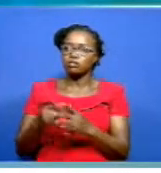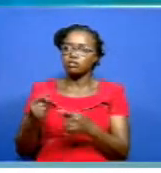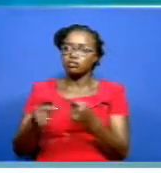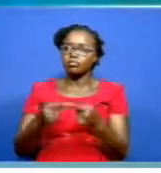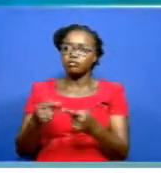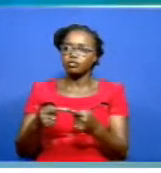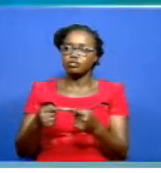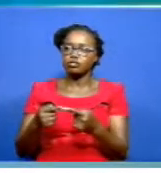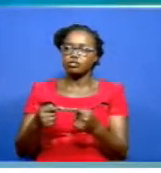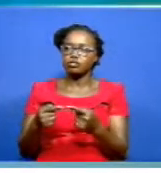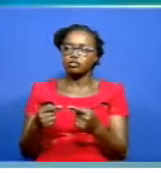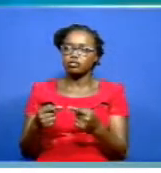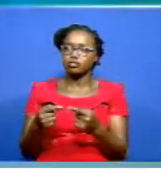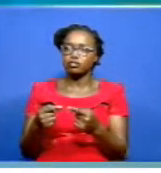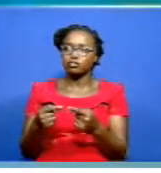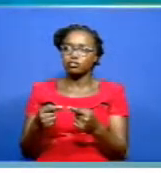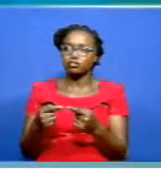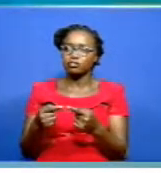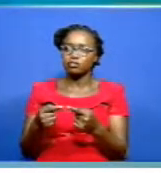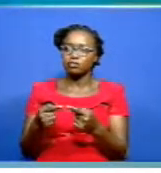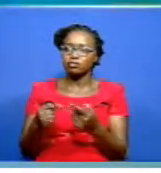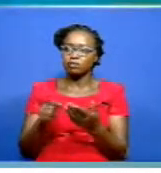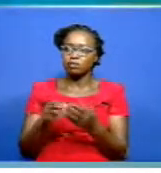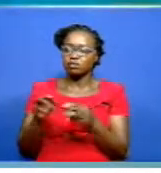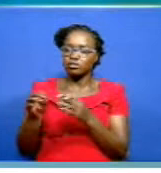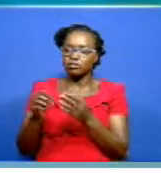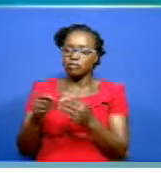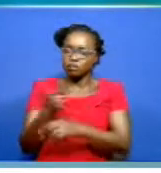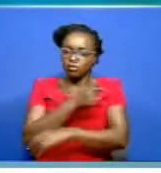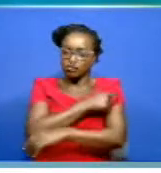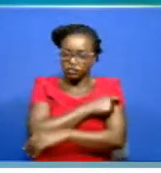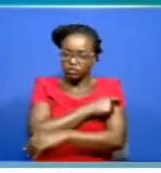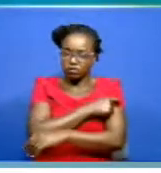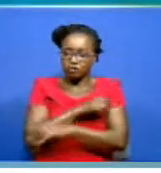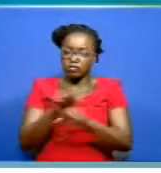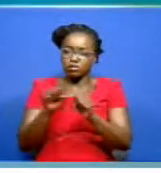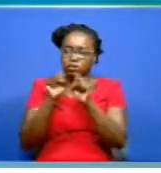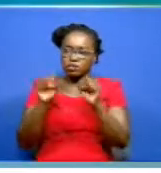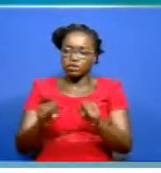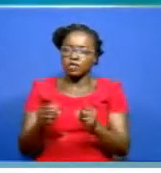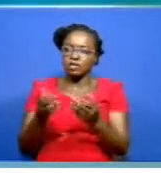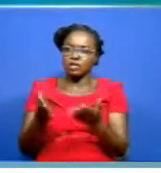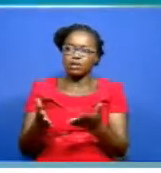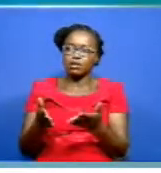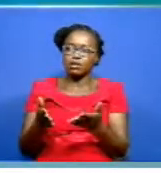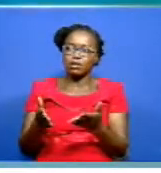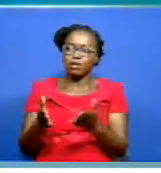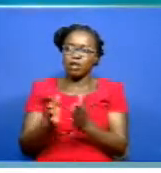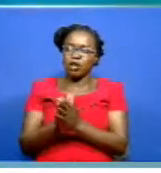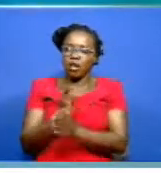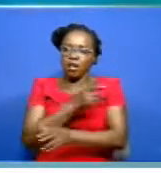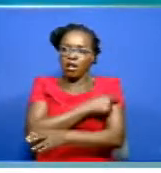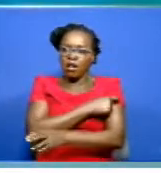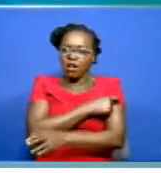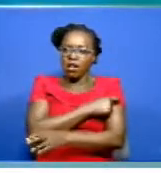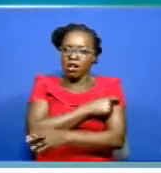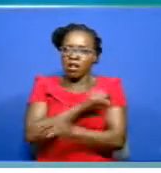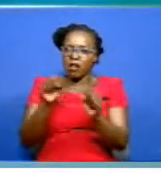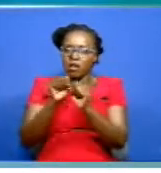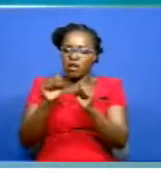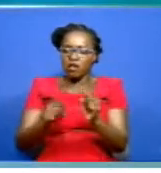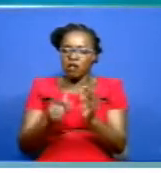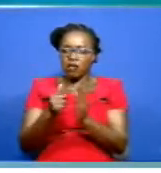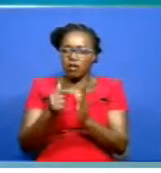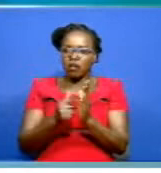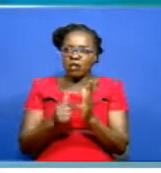an electronic logistic management system, Njue in place. And the Njue system actually captures all those details,